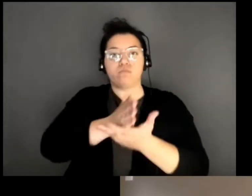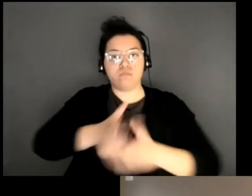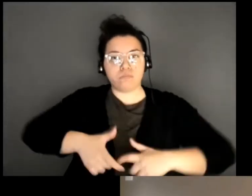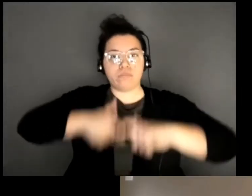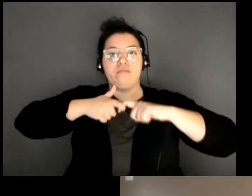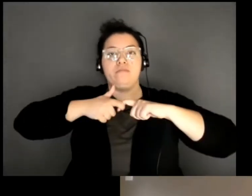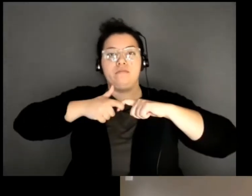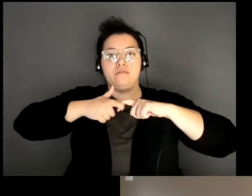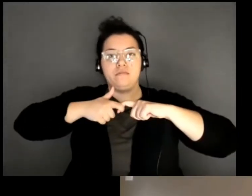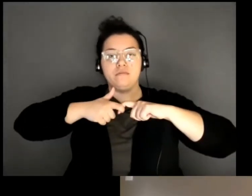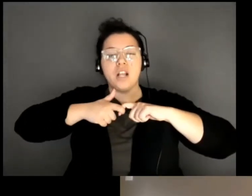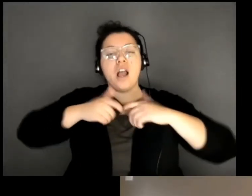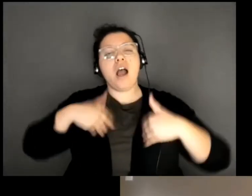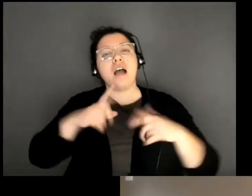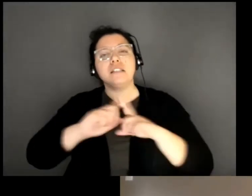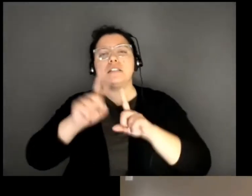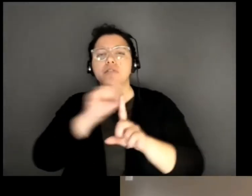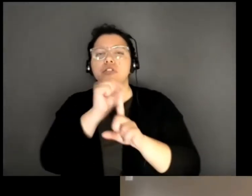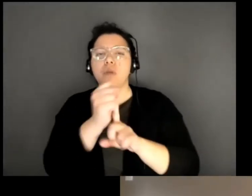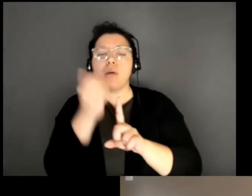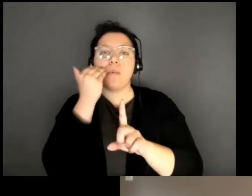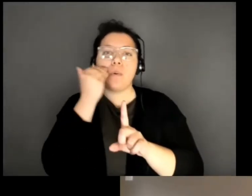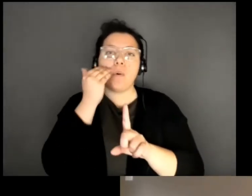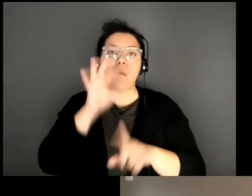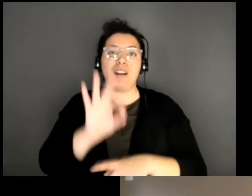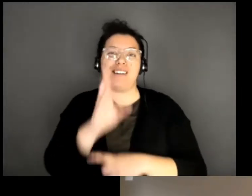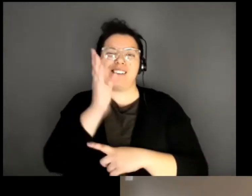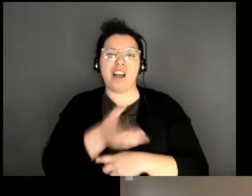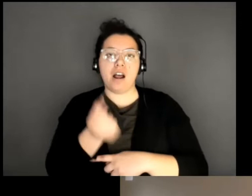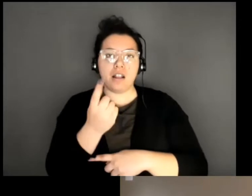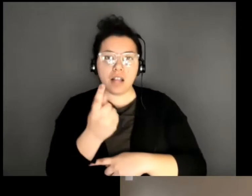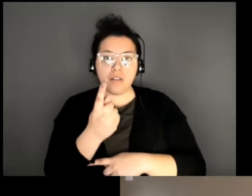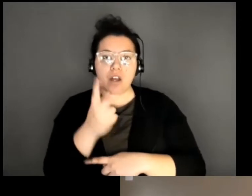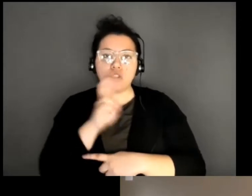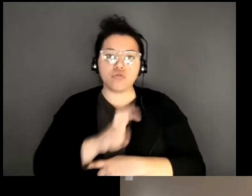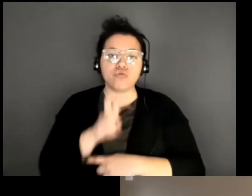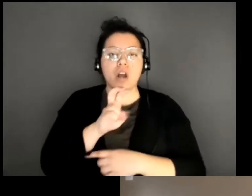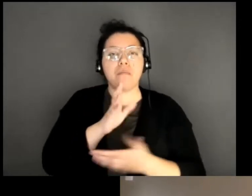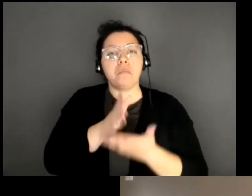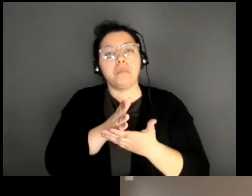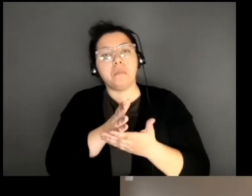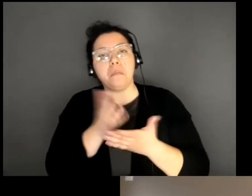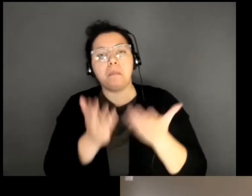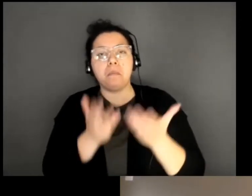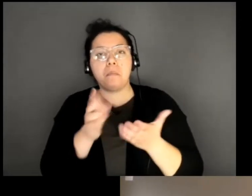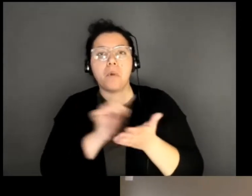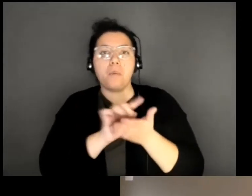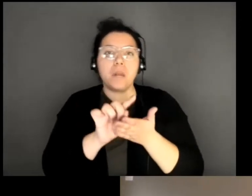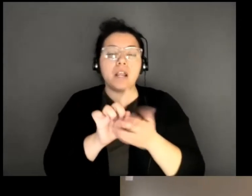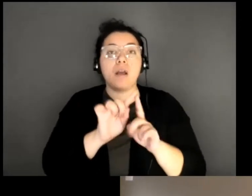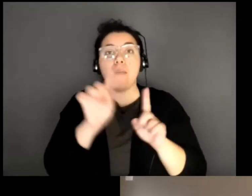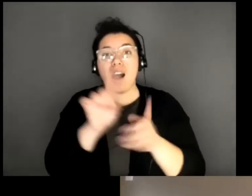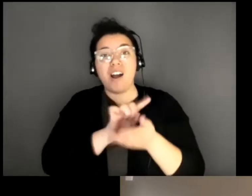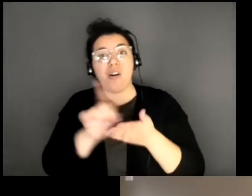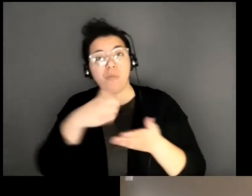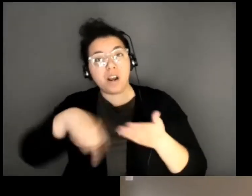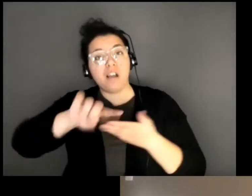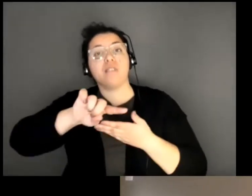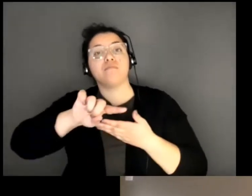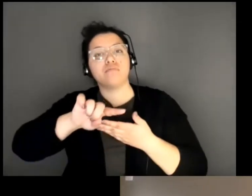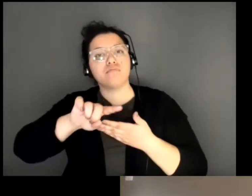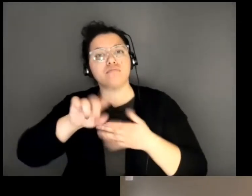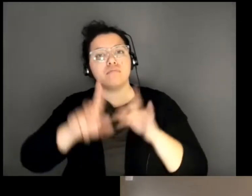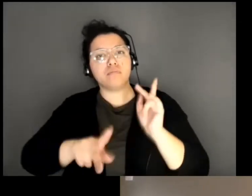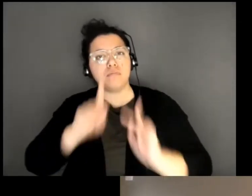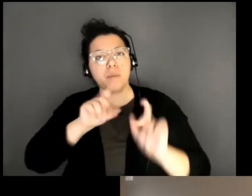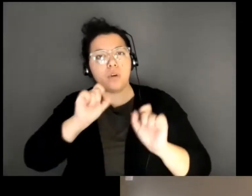where, for example, after 9/11, travel kind of stopped for a little bit. But within a week, planes were flying, people started to travel back again, so on and